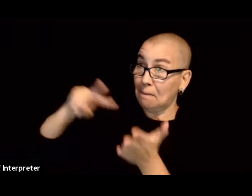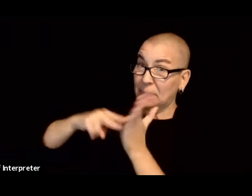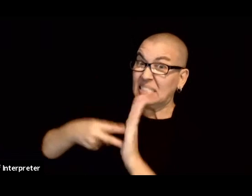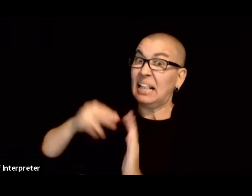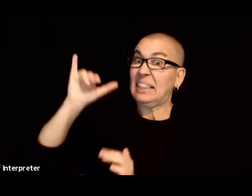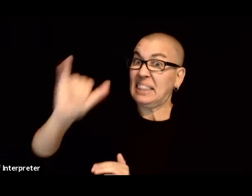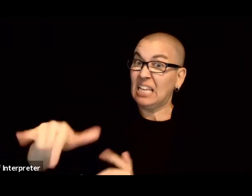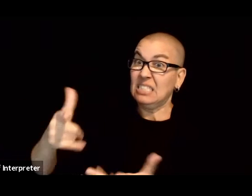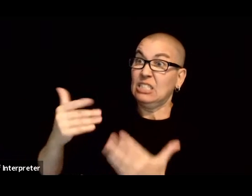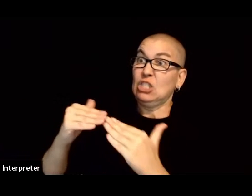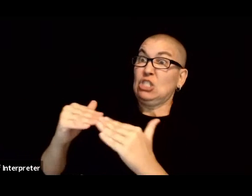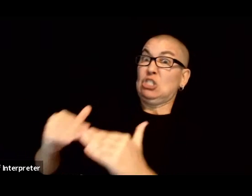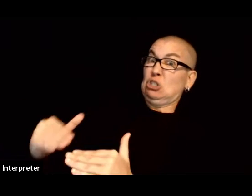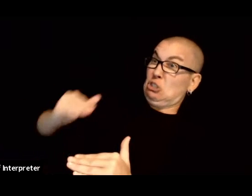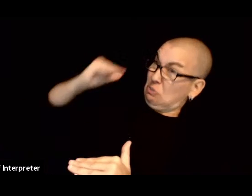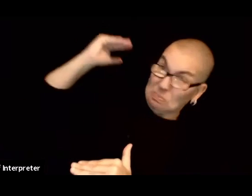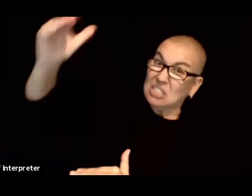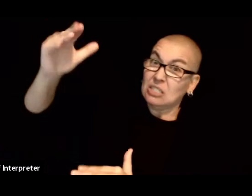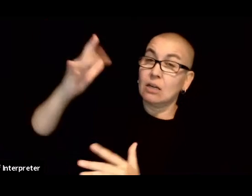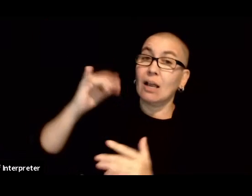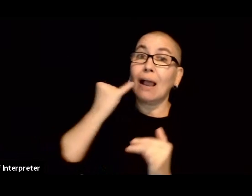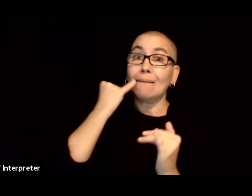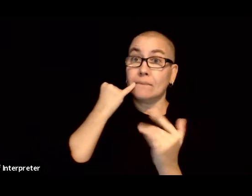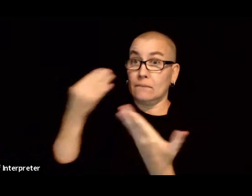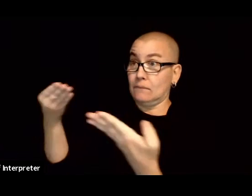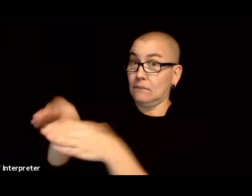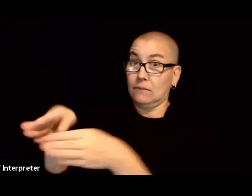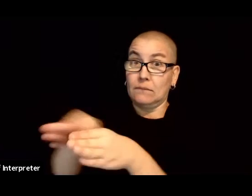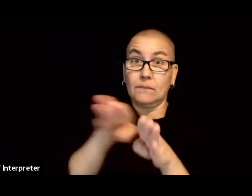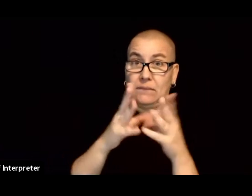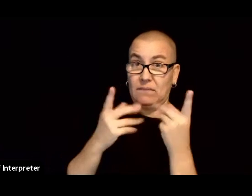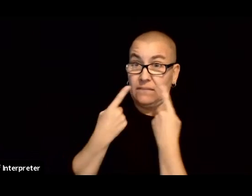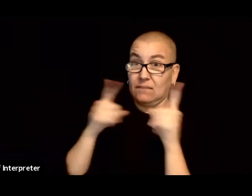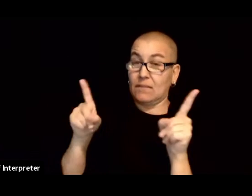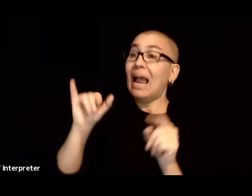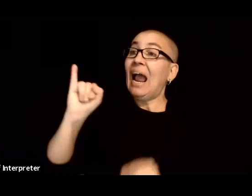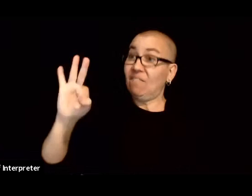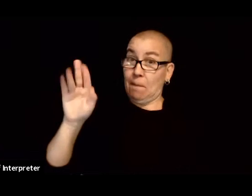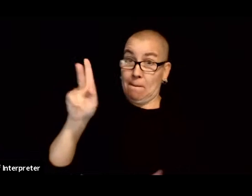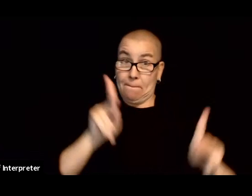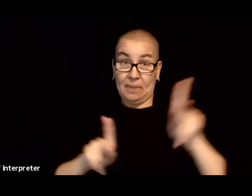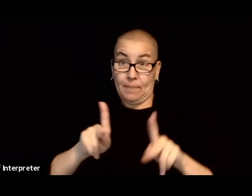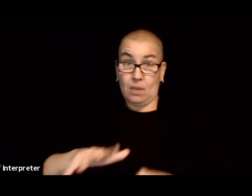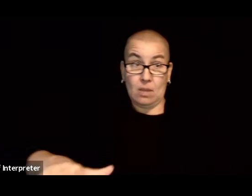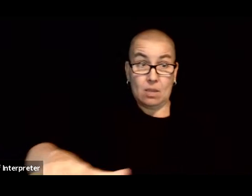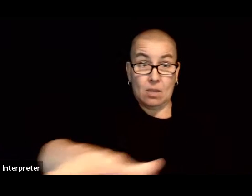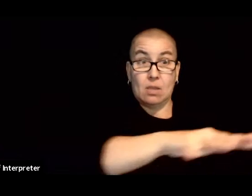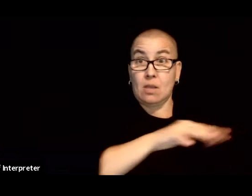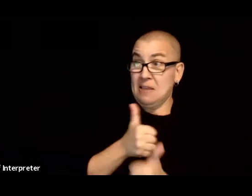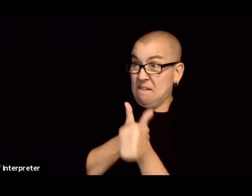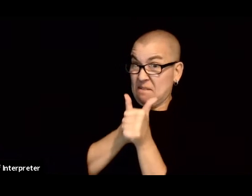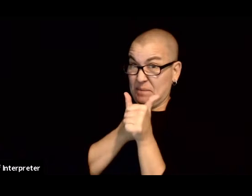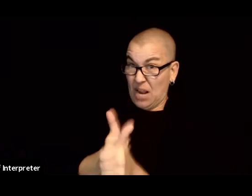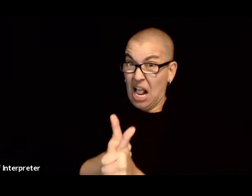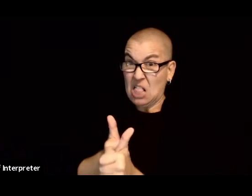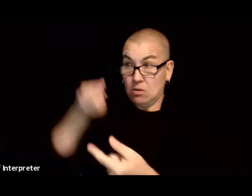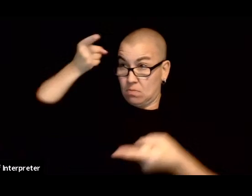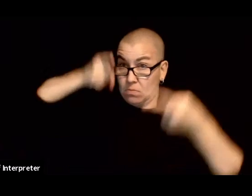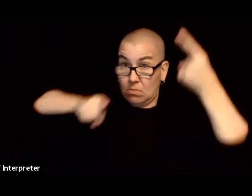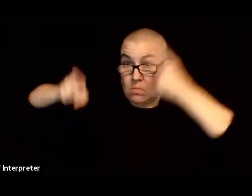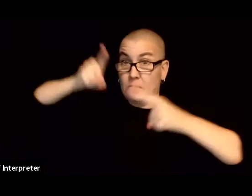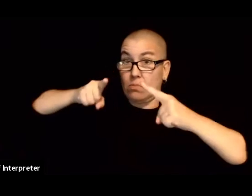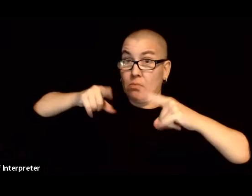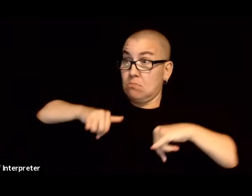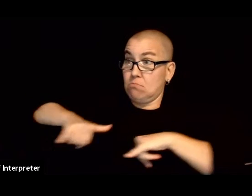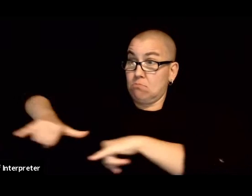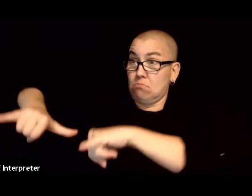for people to be on the same page about how we're dealing with this pandemic, everyone wearing masks, everyone not having parties. And I just want to make sure I'm